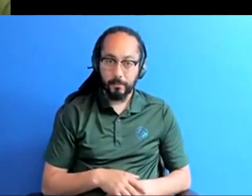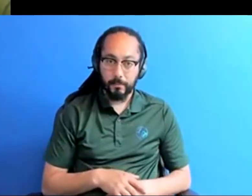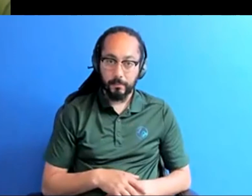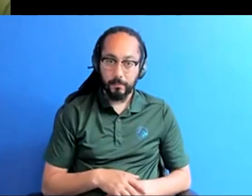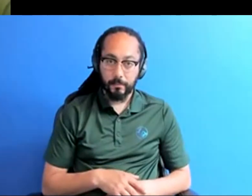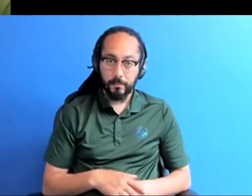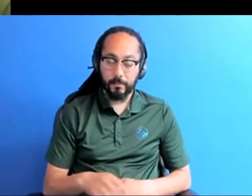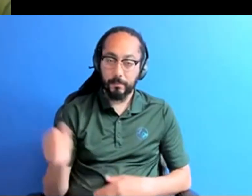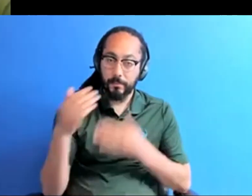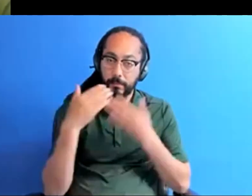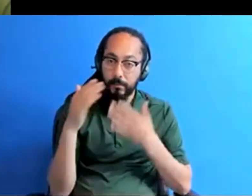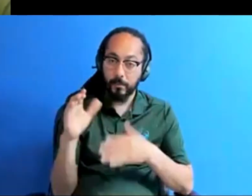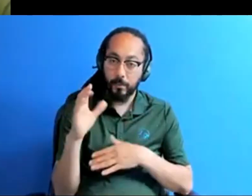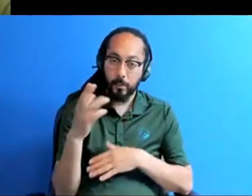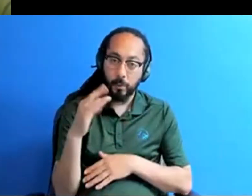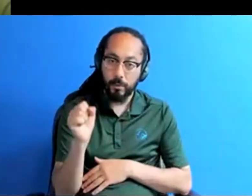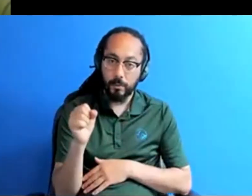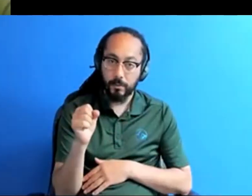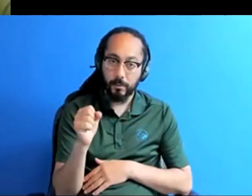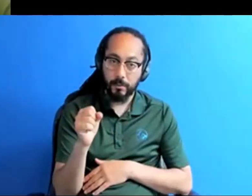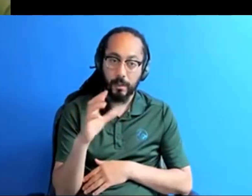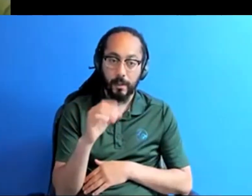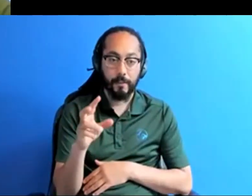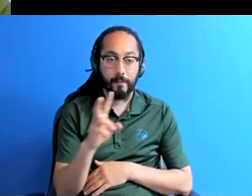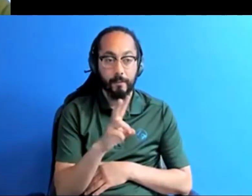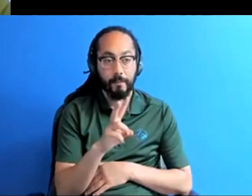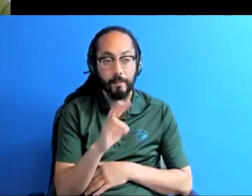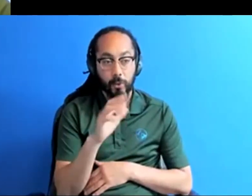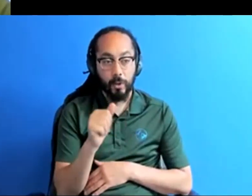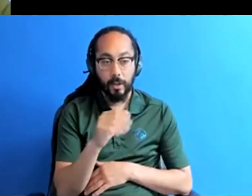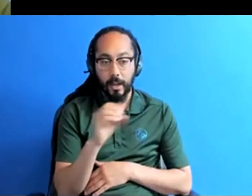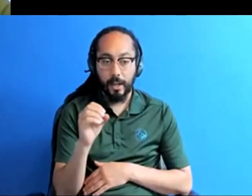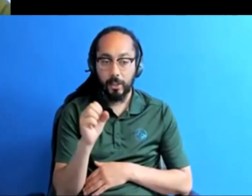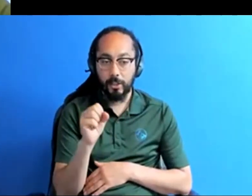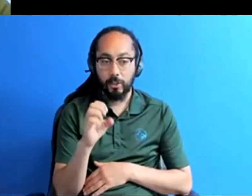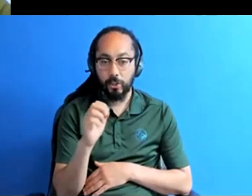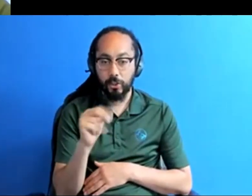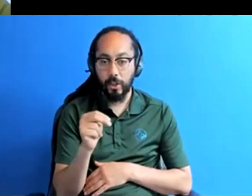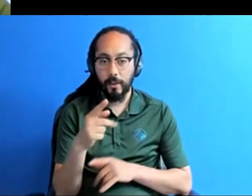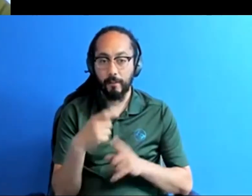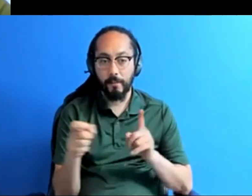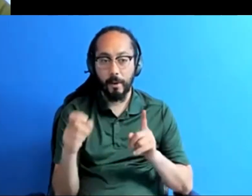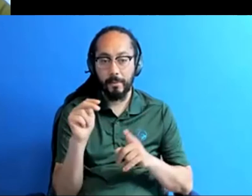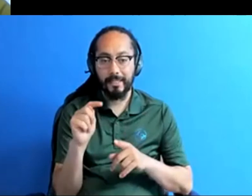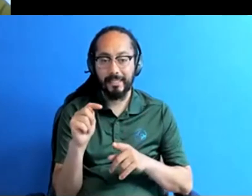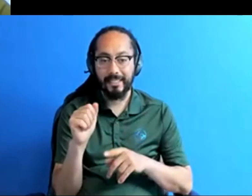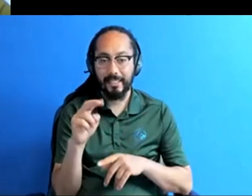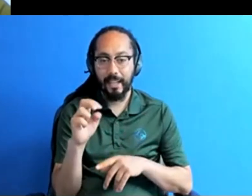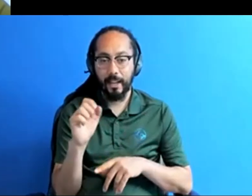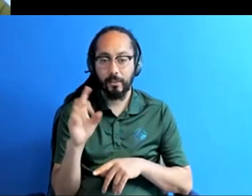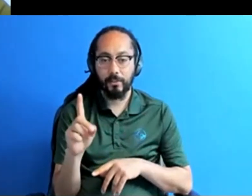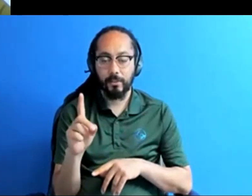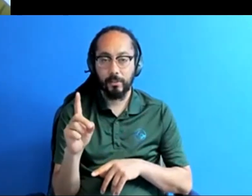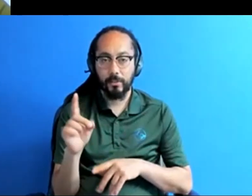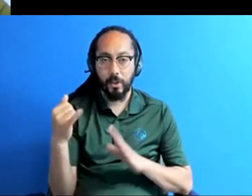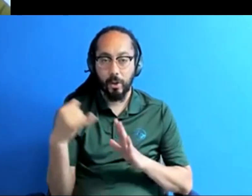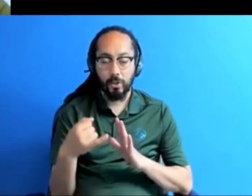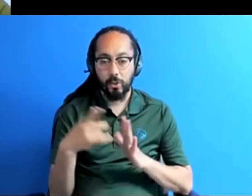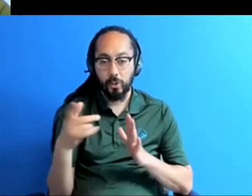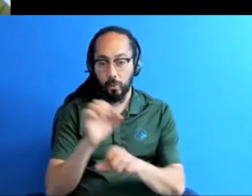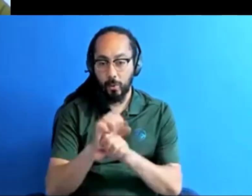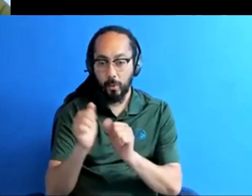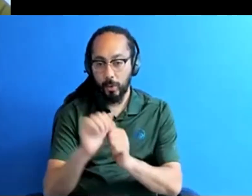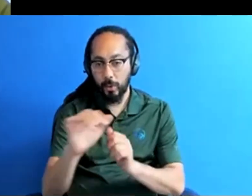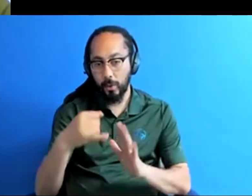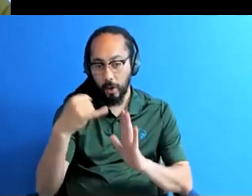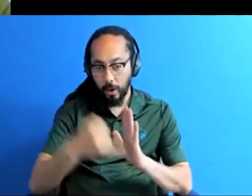Yeah, thank you, Chris. And Victoria and Sean, from a Tangled Arts perspective, you know, in working with your artists, you